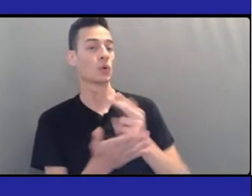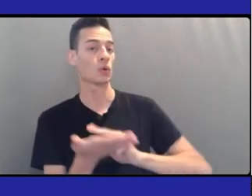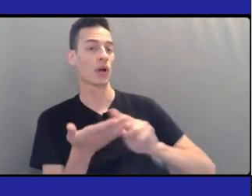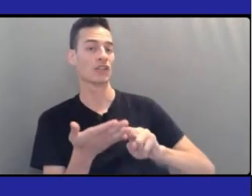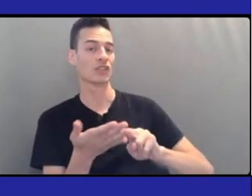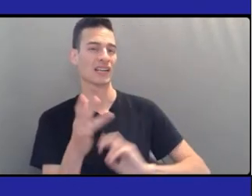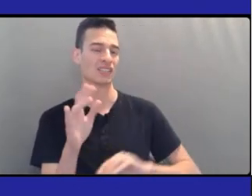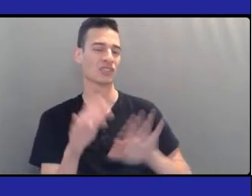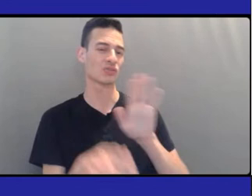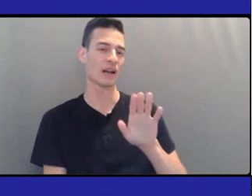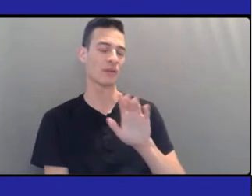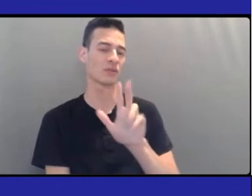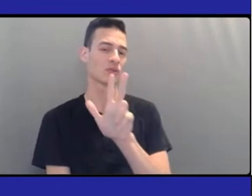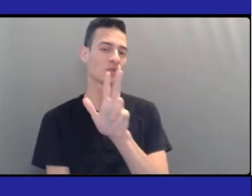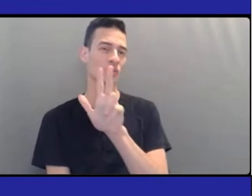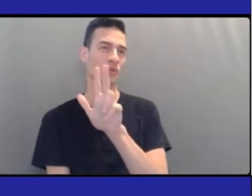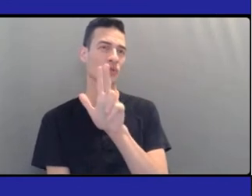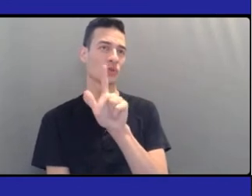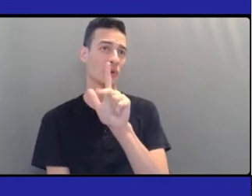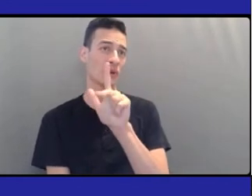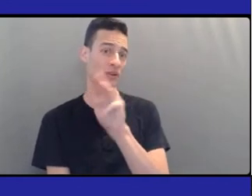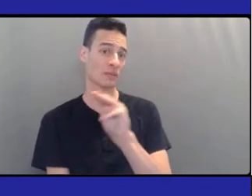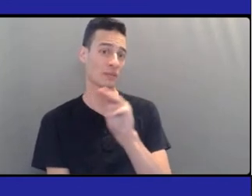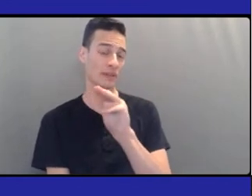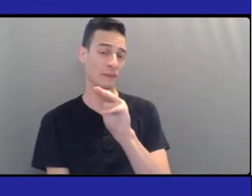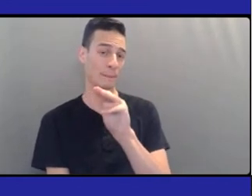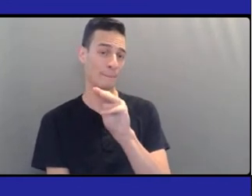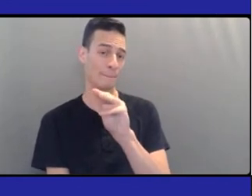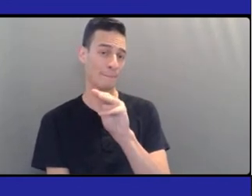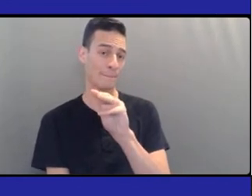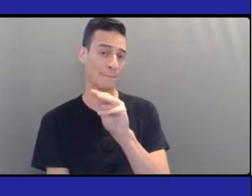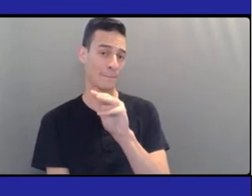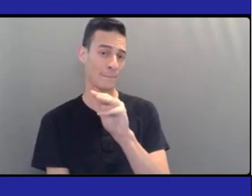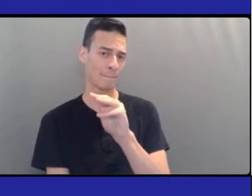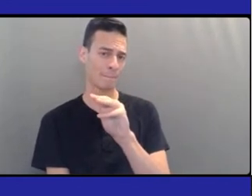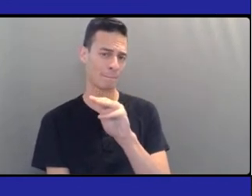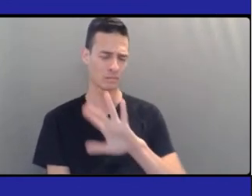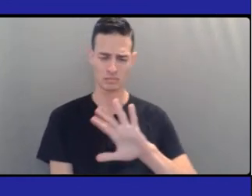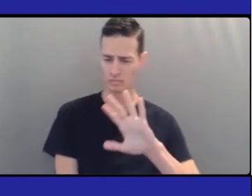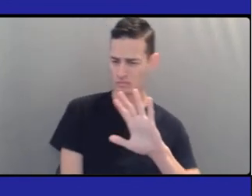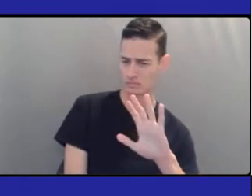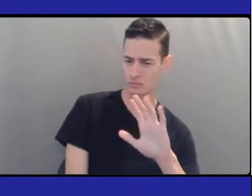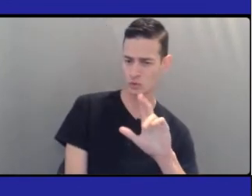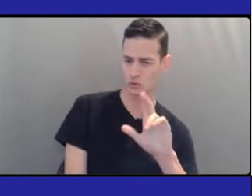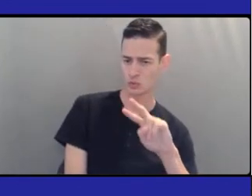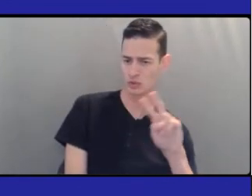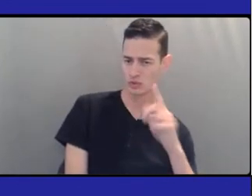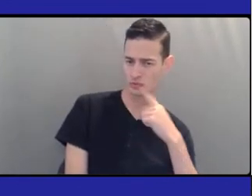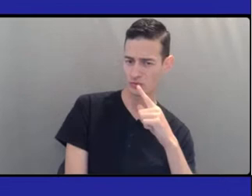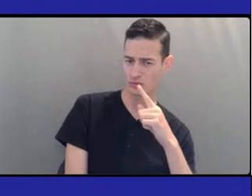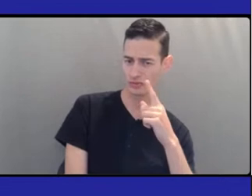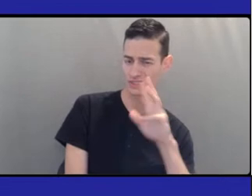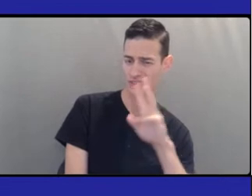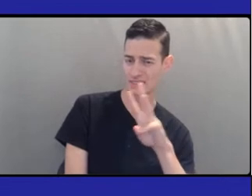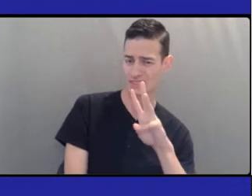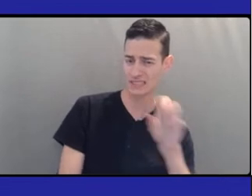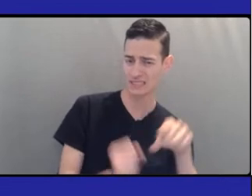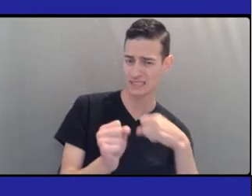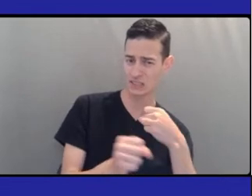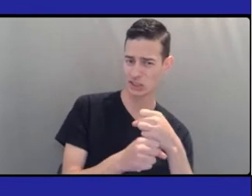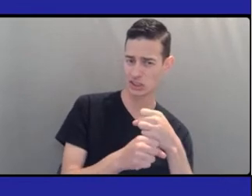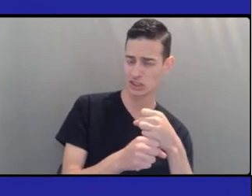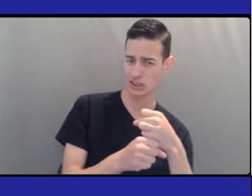around $23 million. Around 22. For 6 years. Yes.